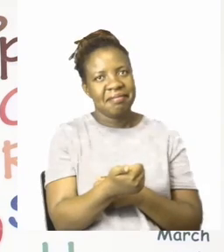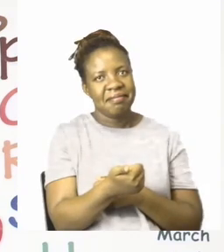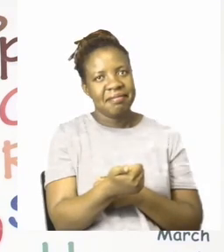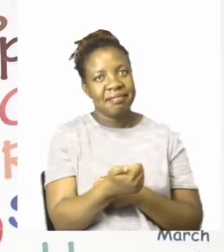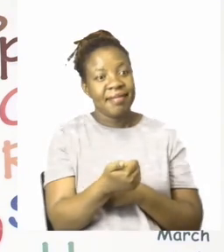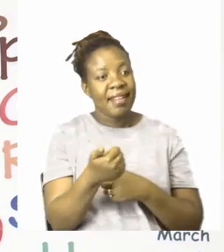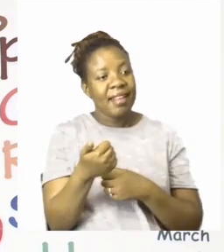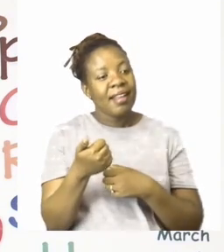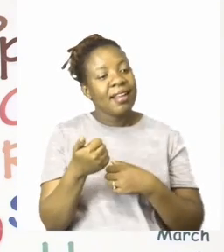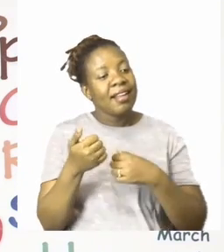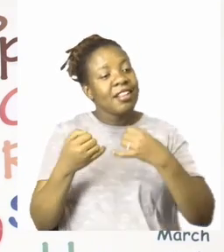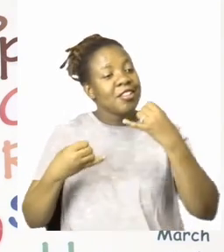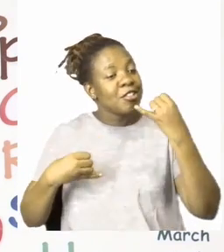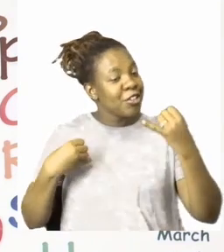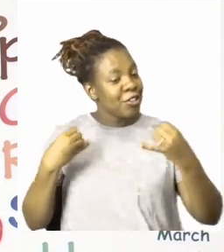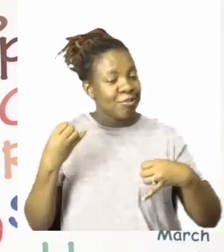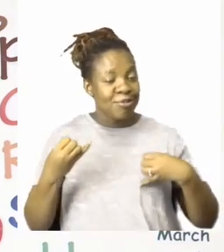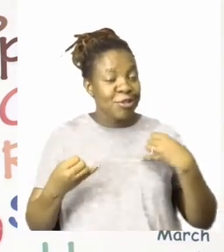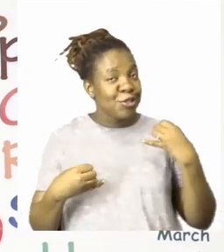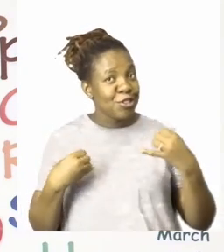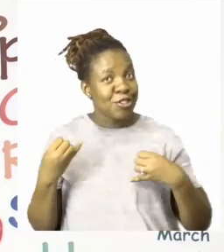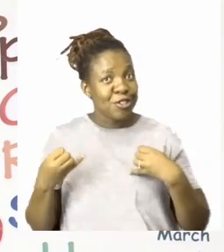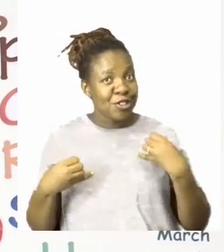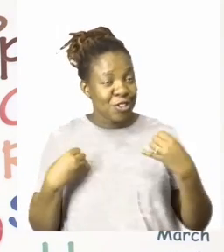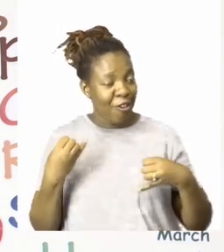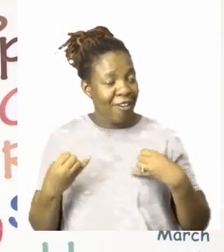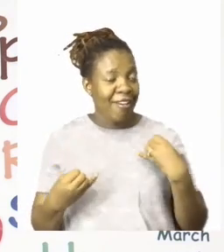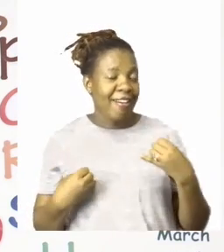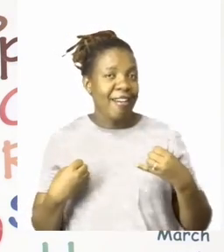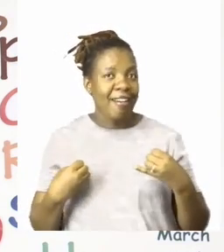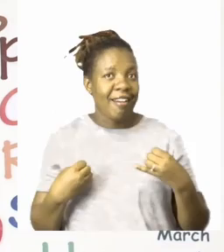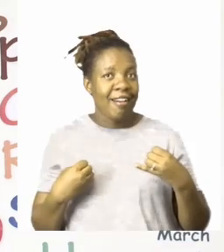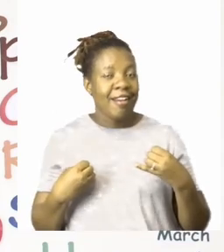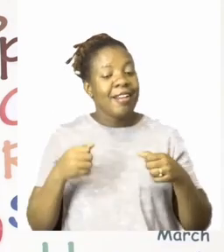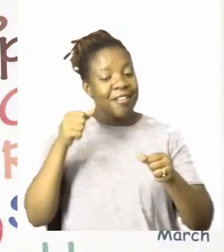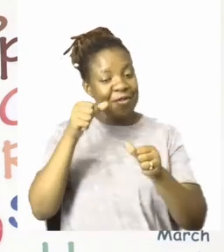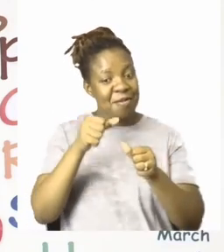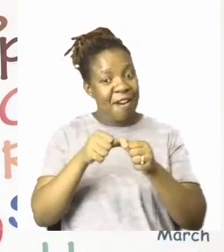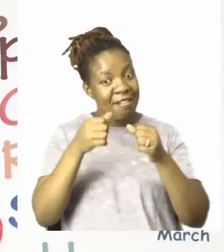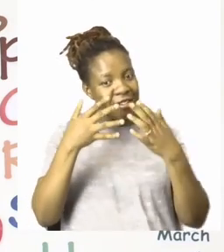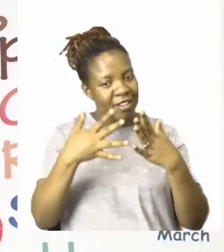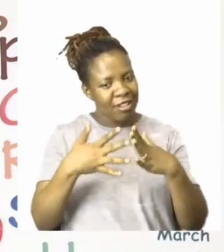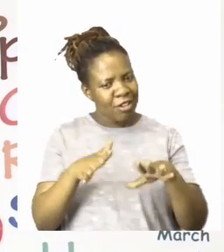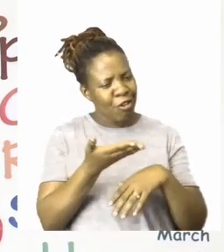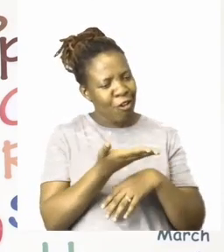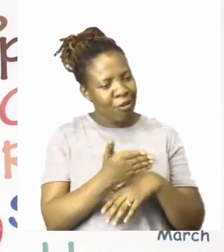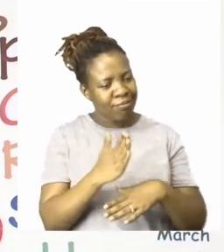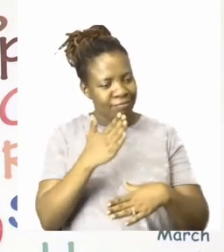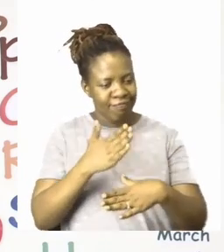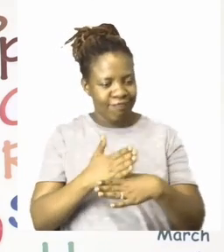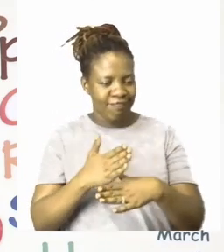fun, boys and girls. And remember, make sure you finish all your work. Right,